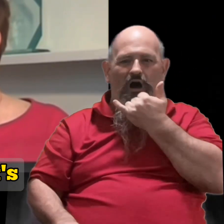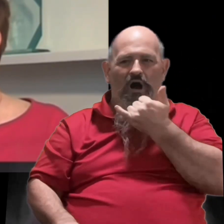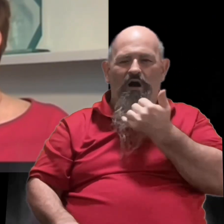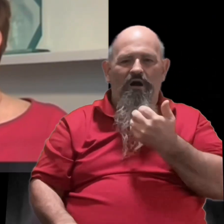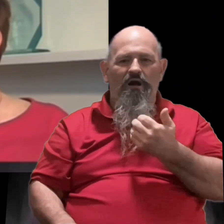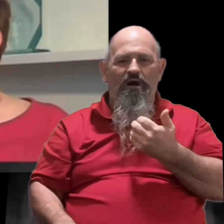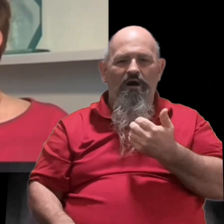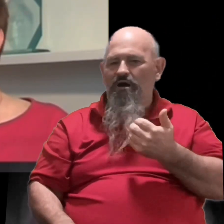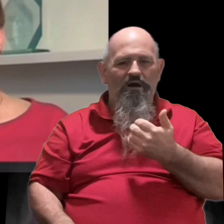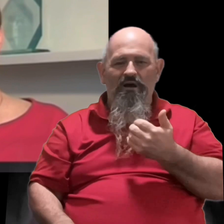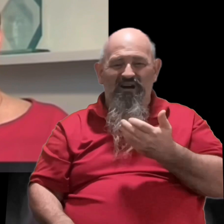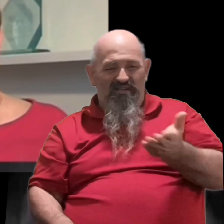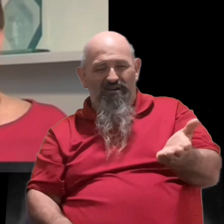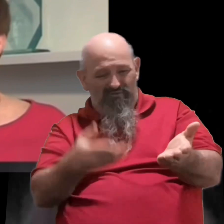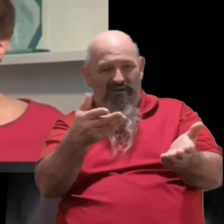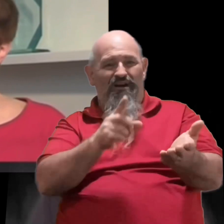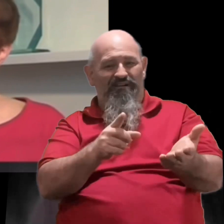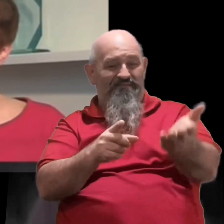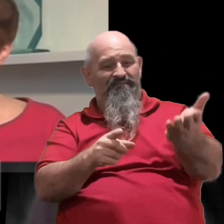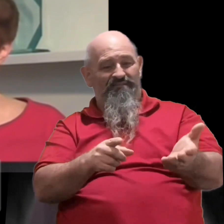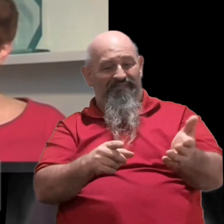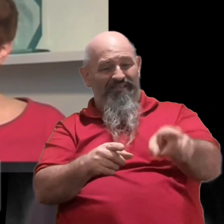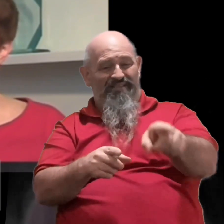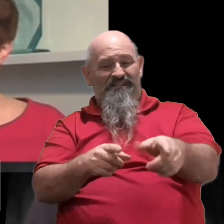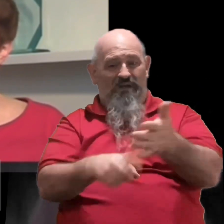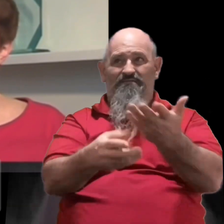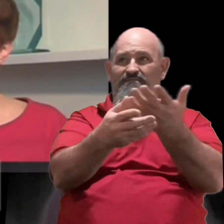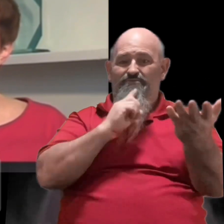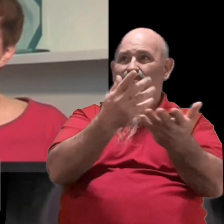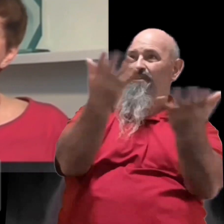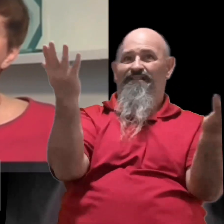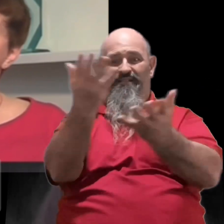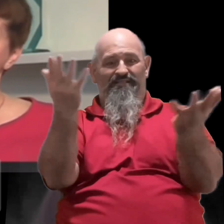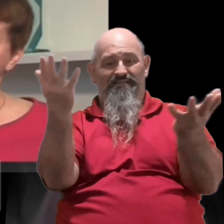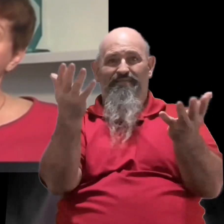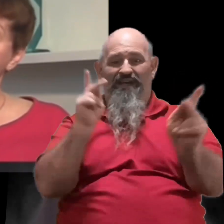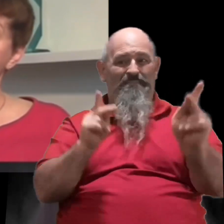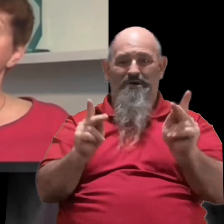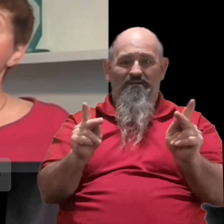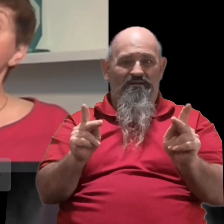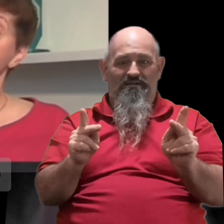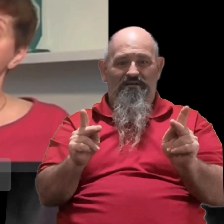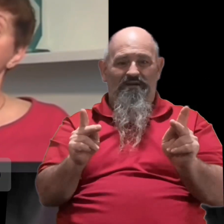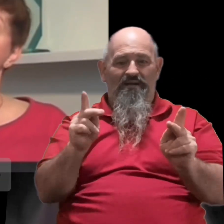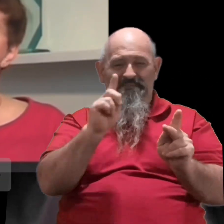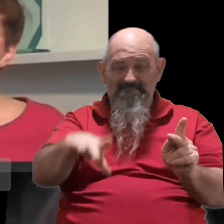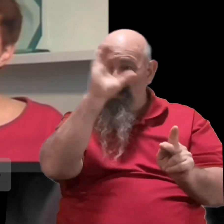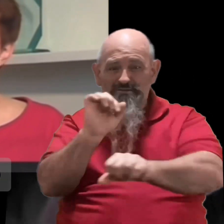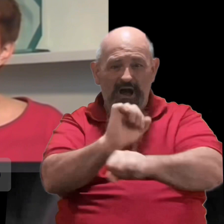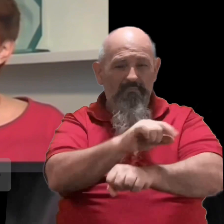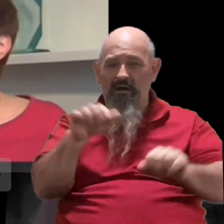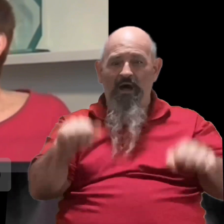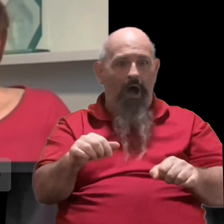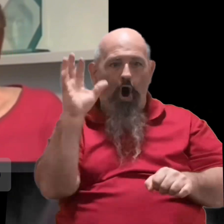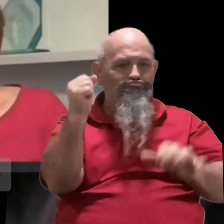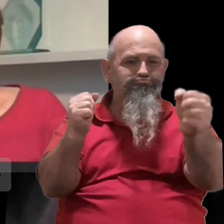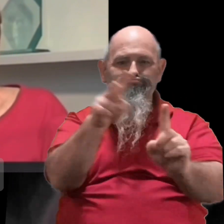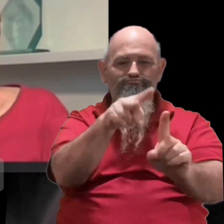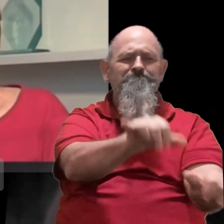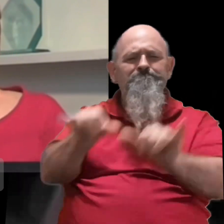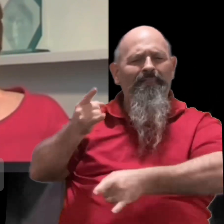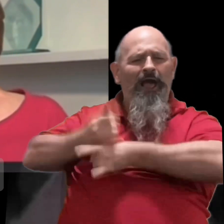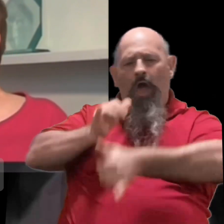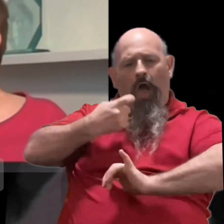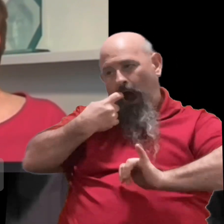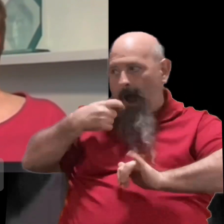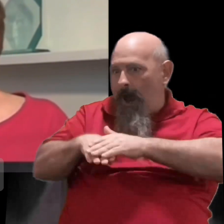wrong. But there you are. That's what's happening. So they will find jobs where they can get in contact. It's